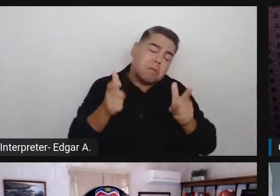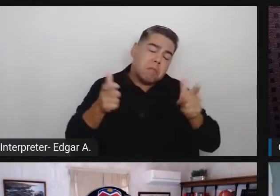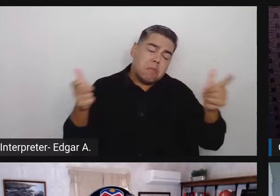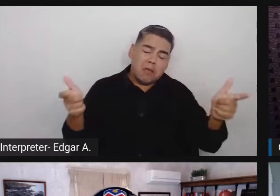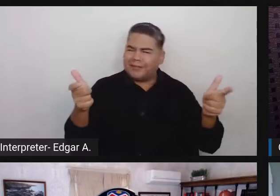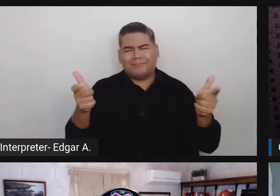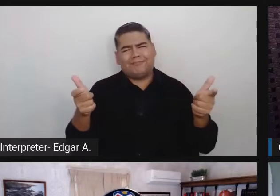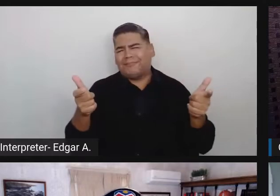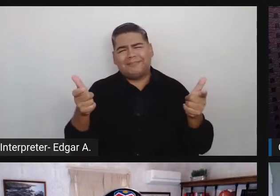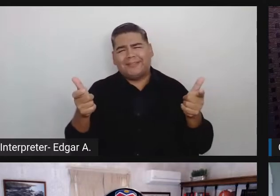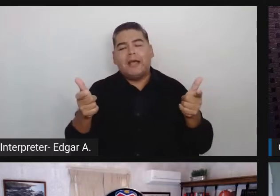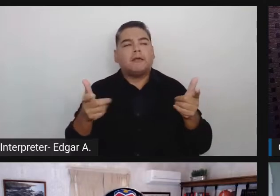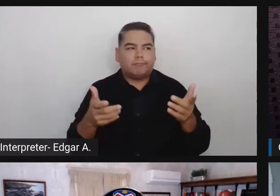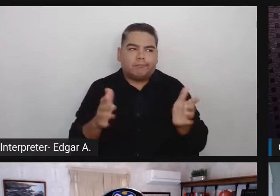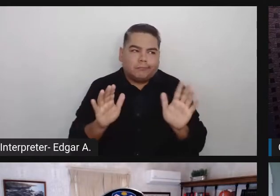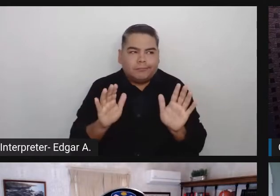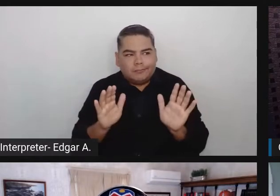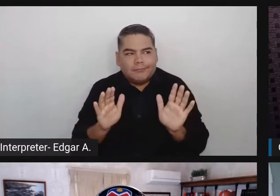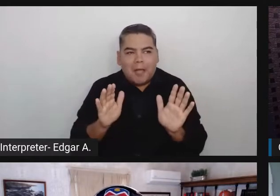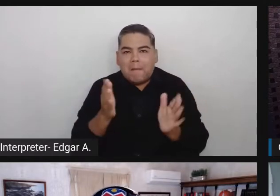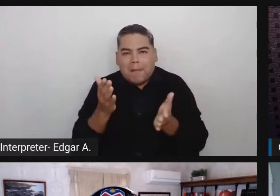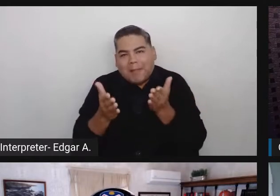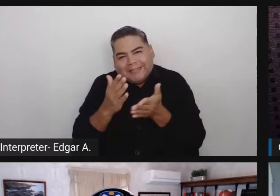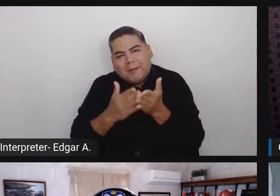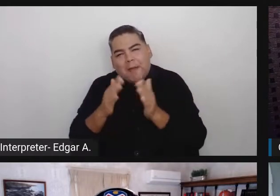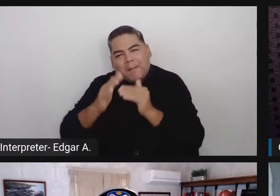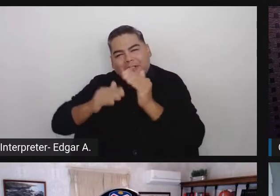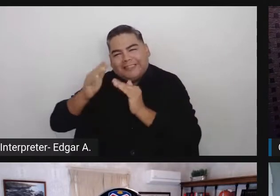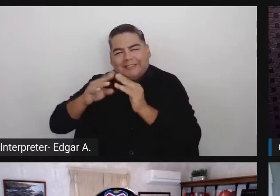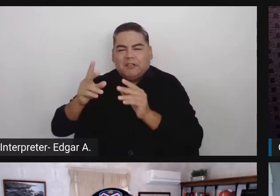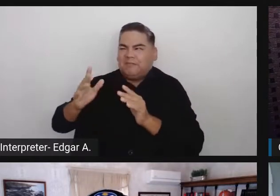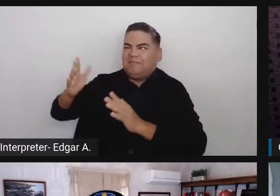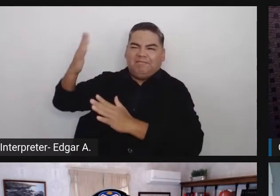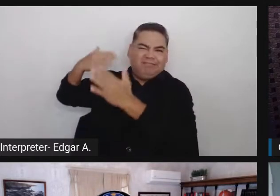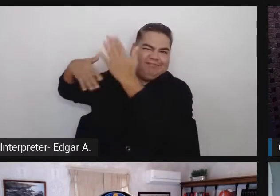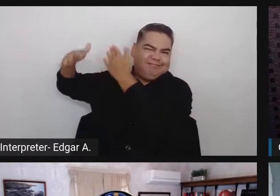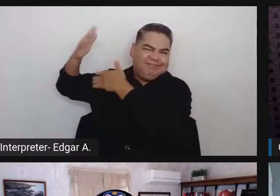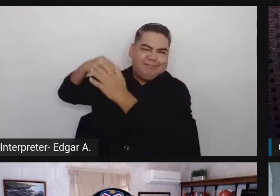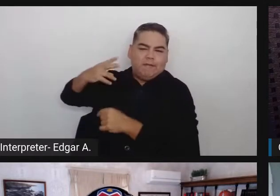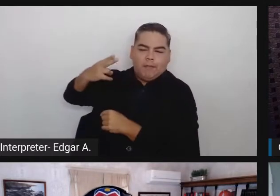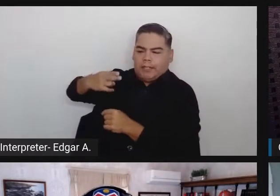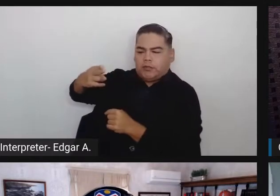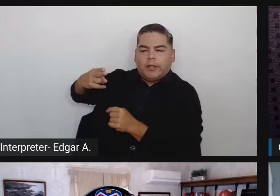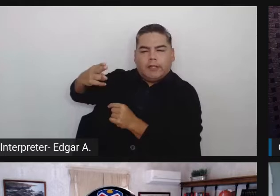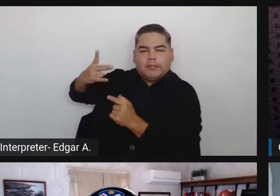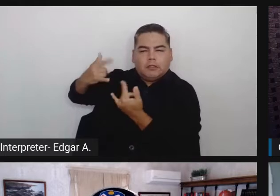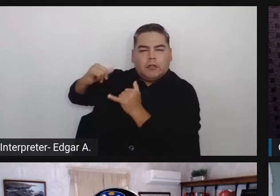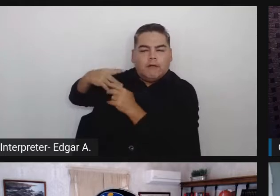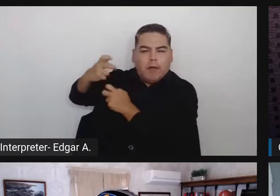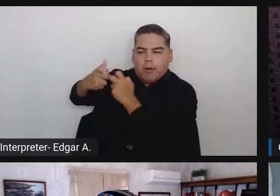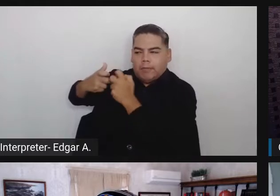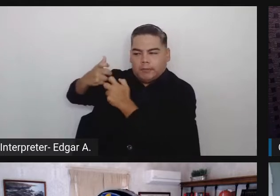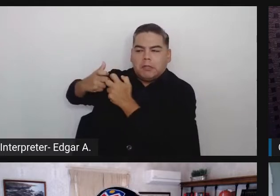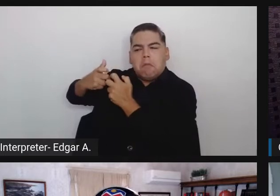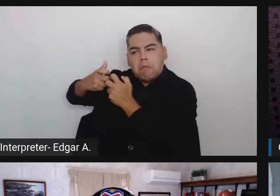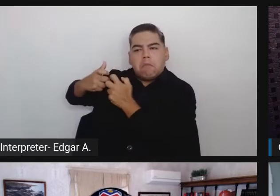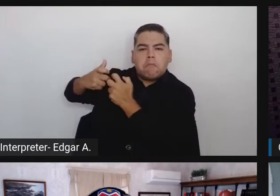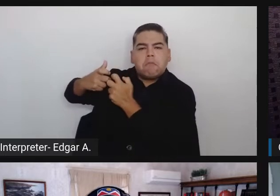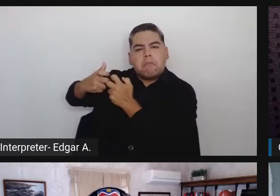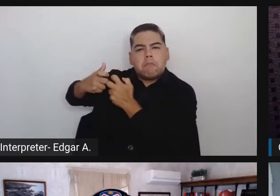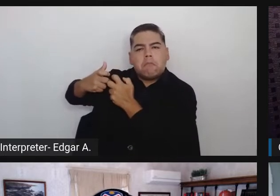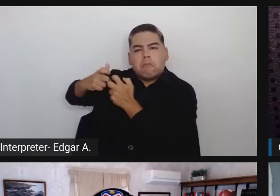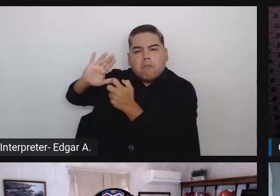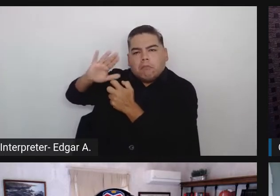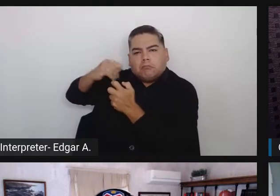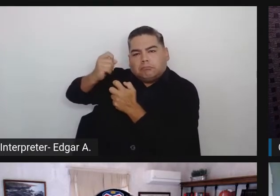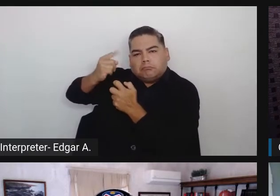are some older historic buildings that still have significant issues with that. And certainly there is a margin and